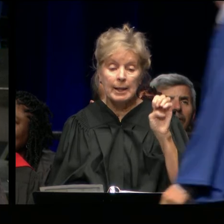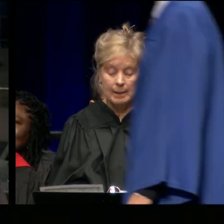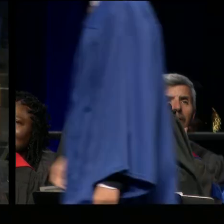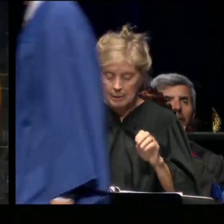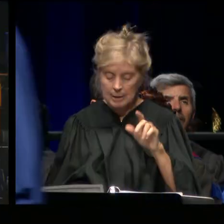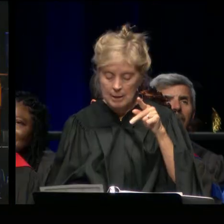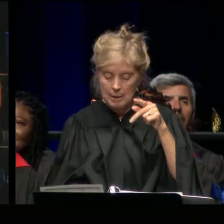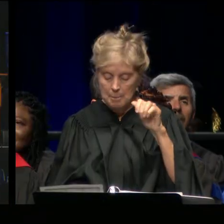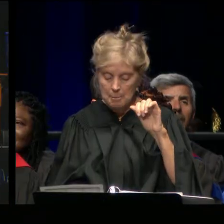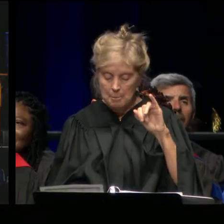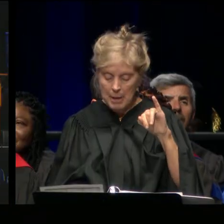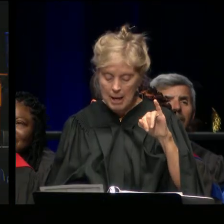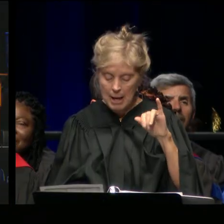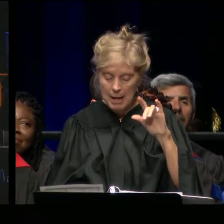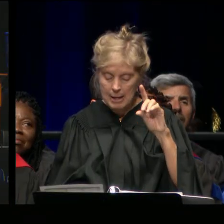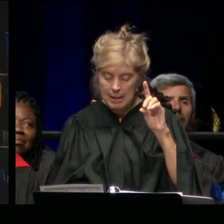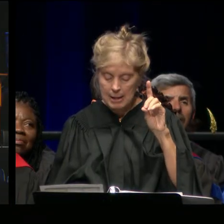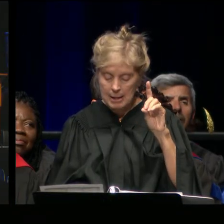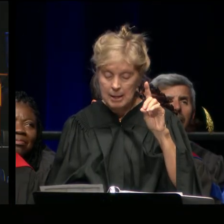Pai Ding.